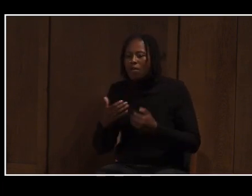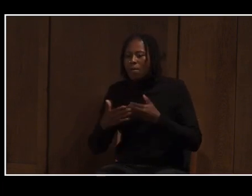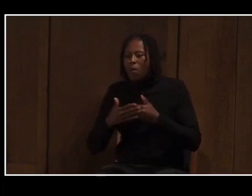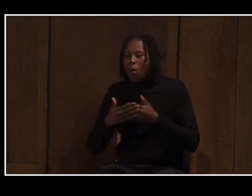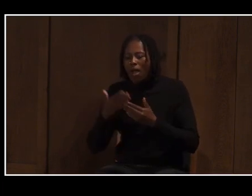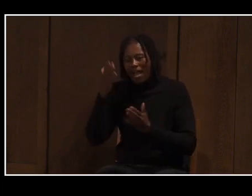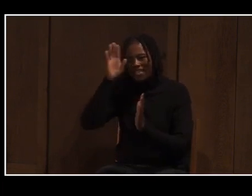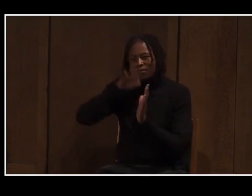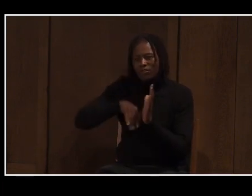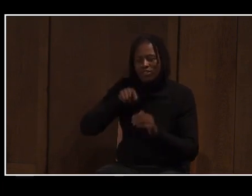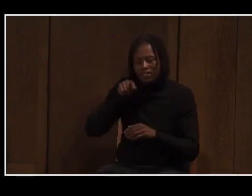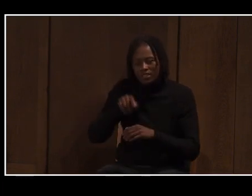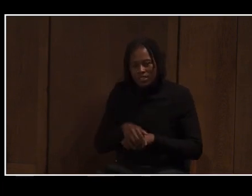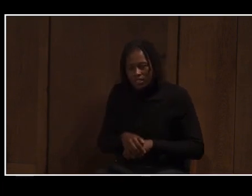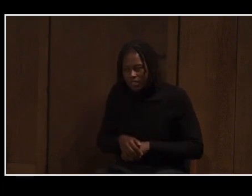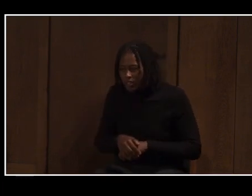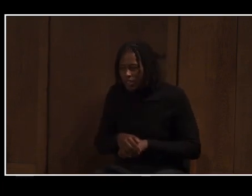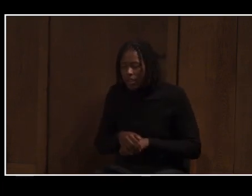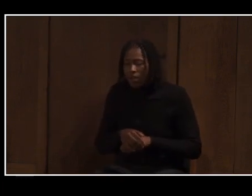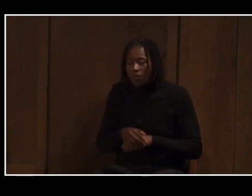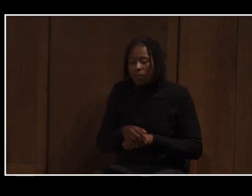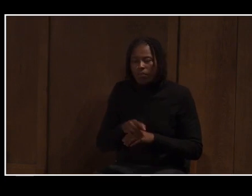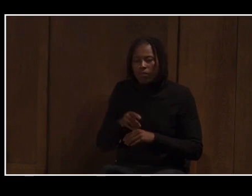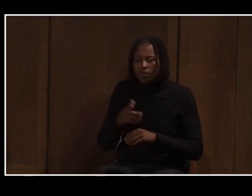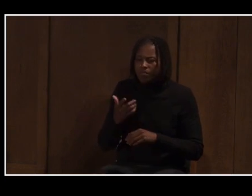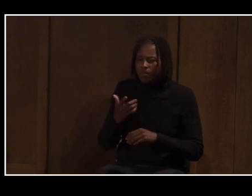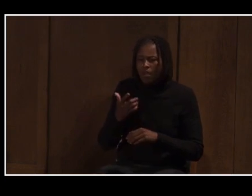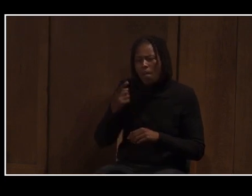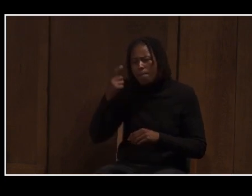this idea of Maya, this idea of delusion,